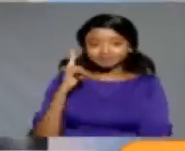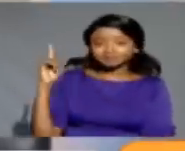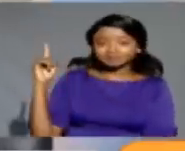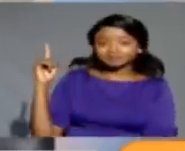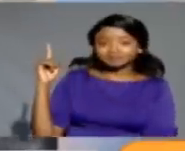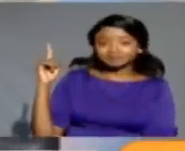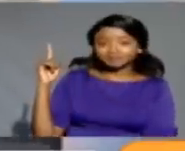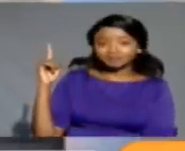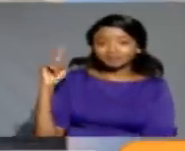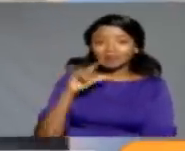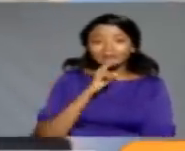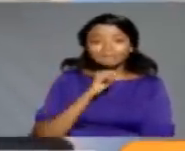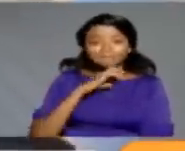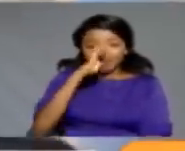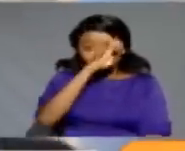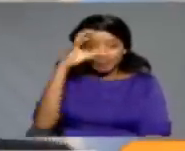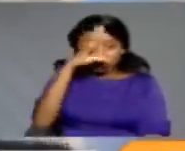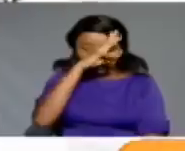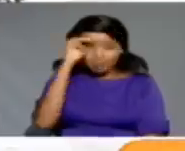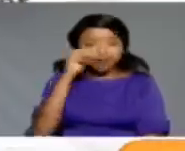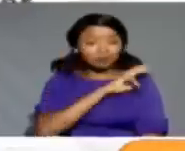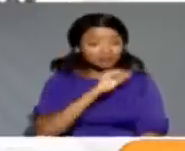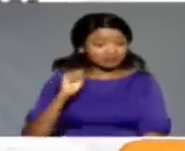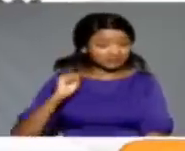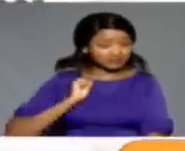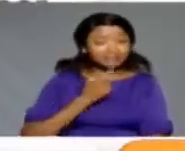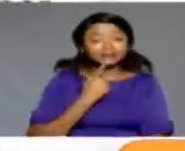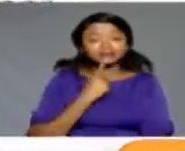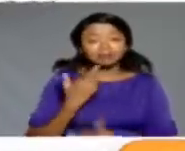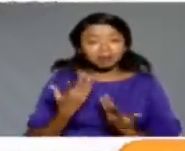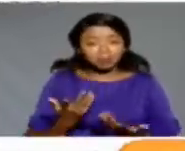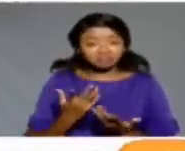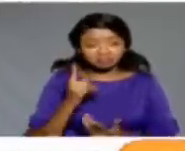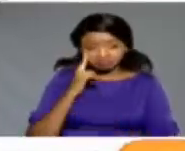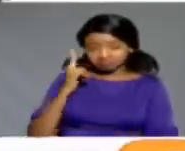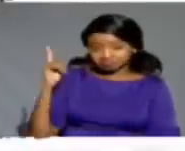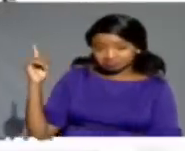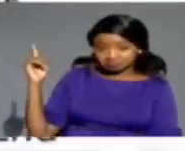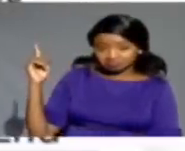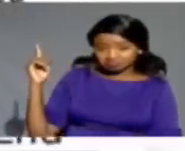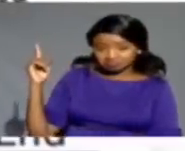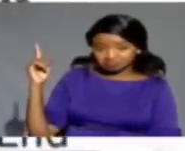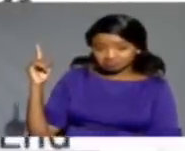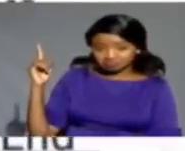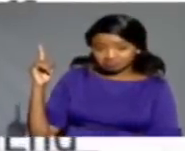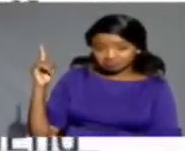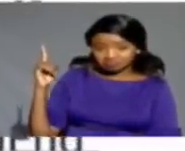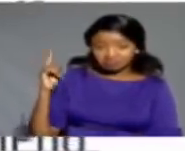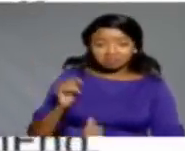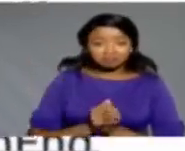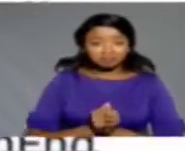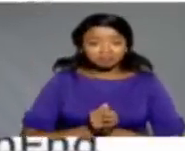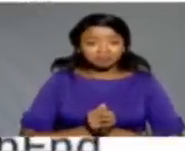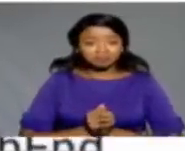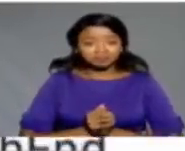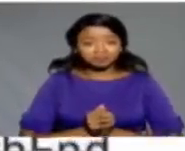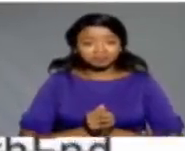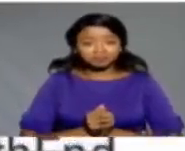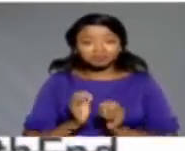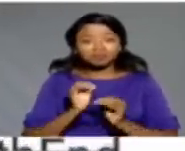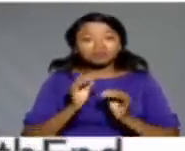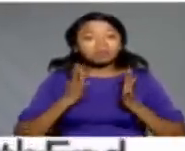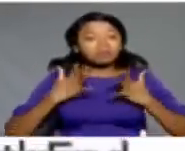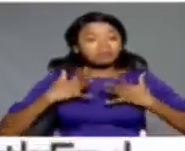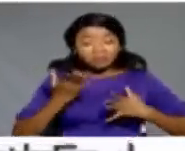Elgeyo Marakwet senator, is of a different opinion. He says no public officer in national or county level has ever been arrested